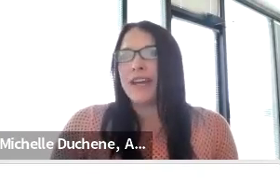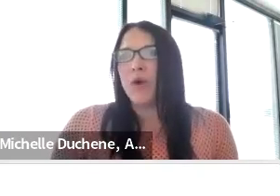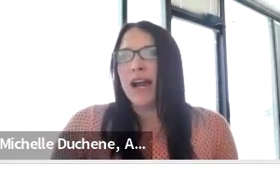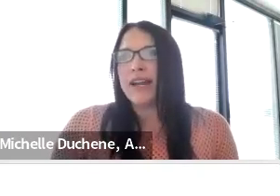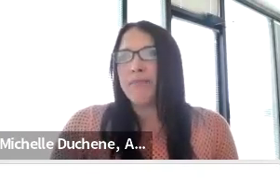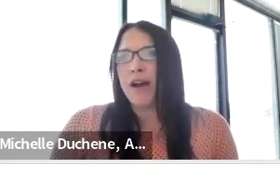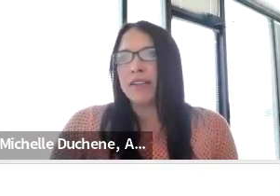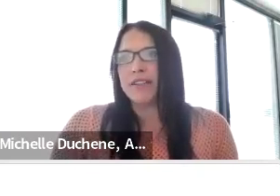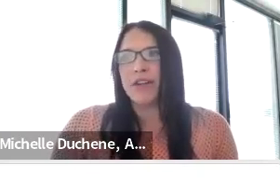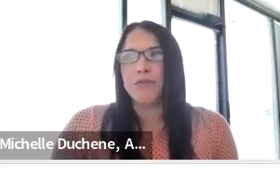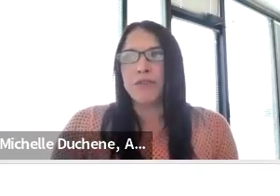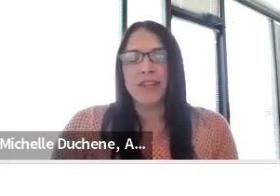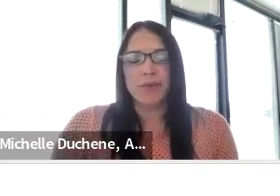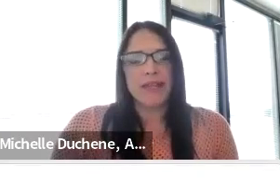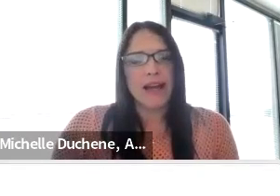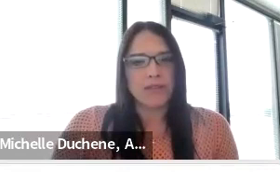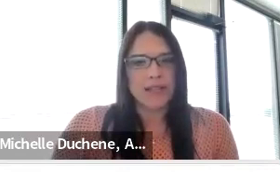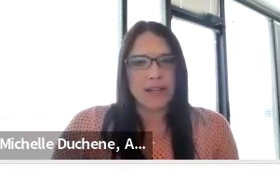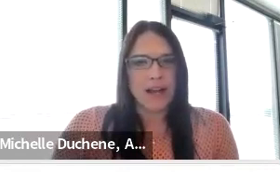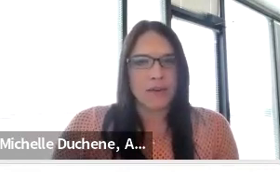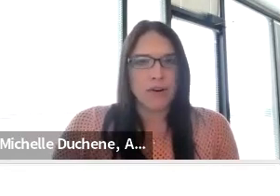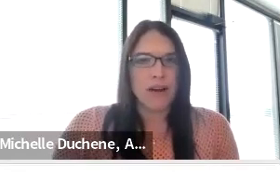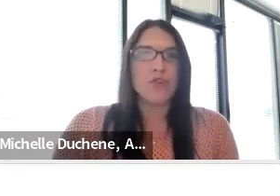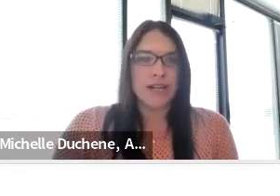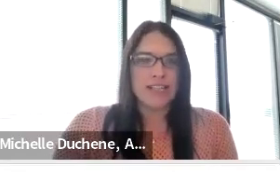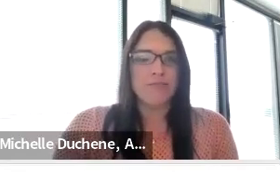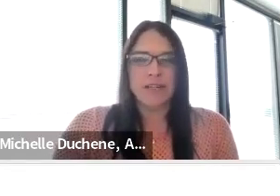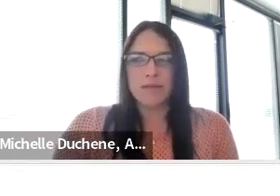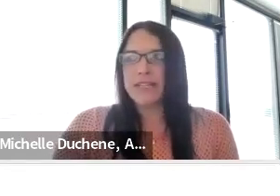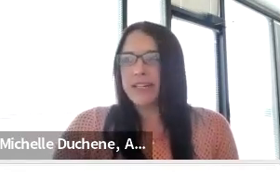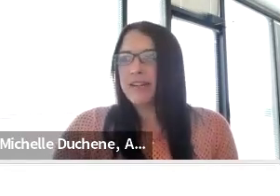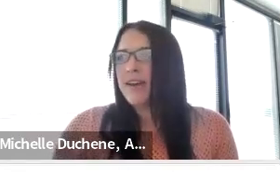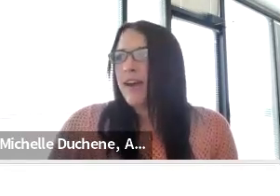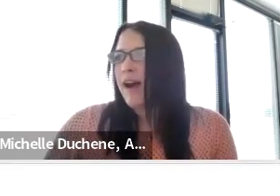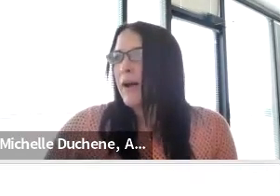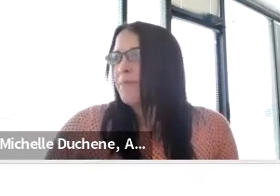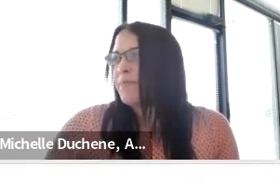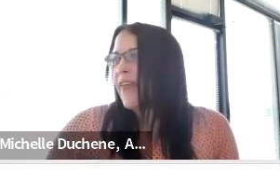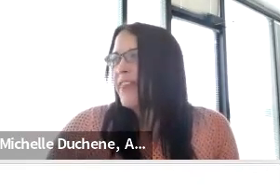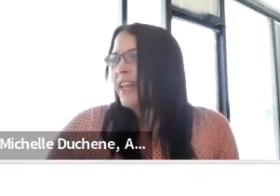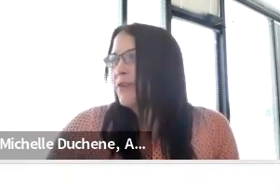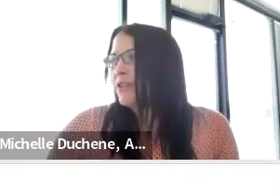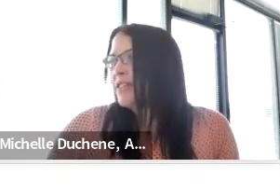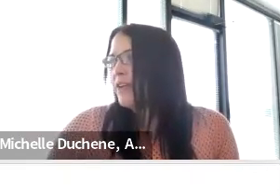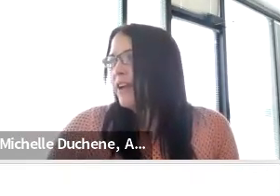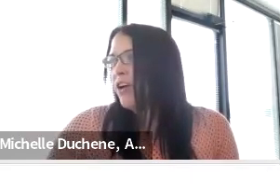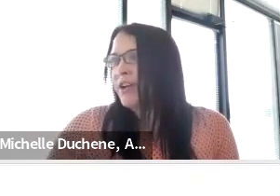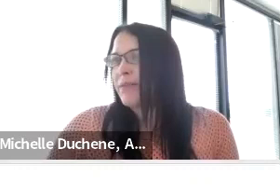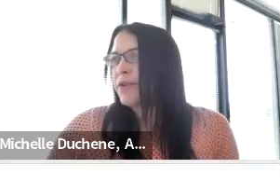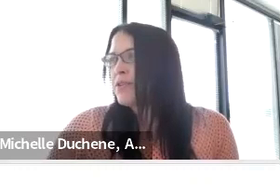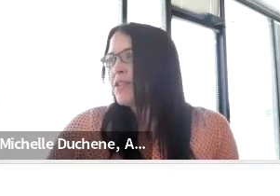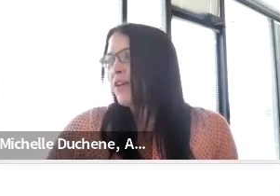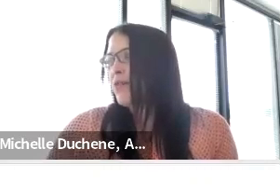are statewide about a little over 53,000 of trainings have been completed. And then if we look down at